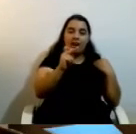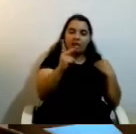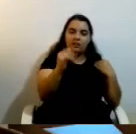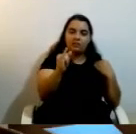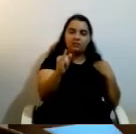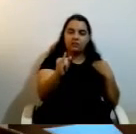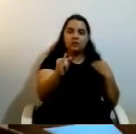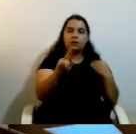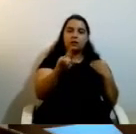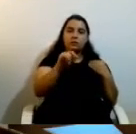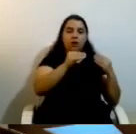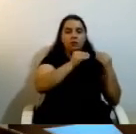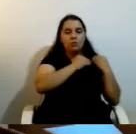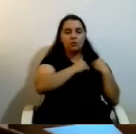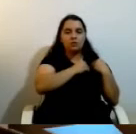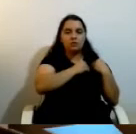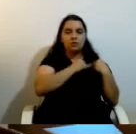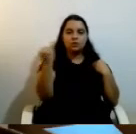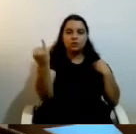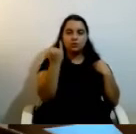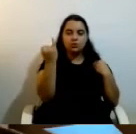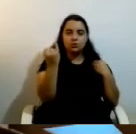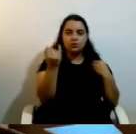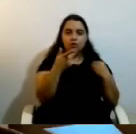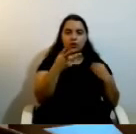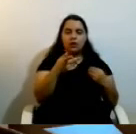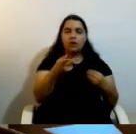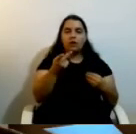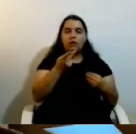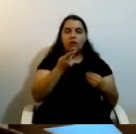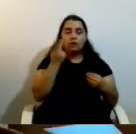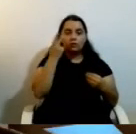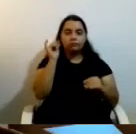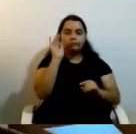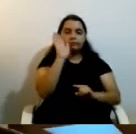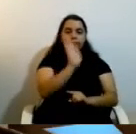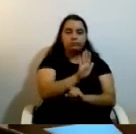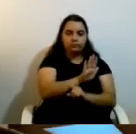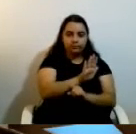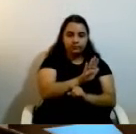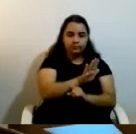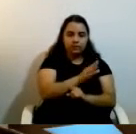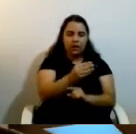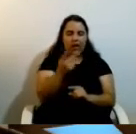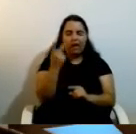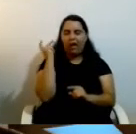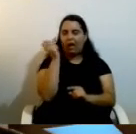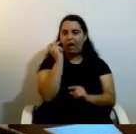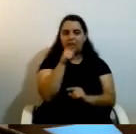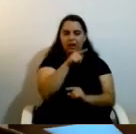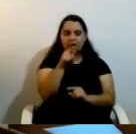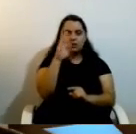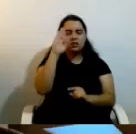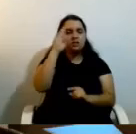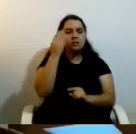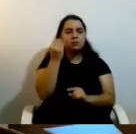decades. What do they know about enabling persons to live in the community?